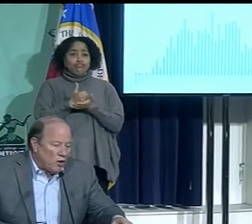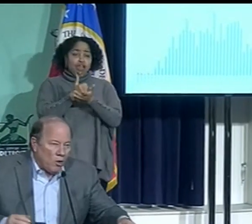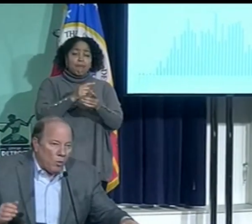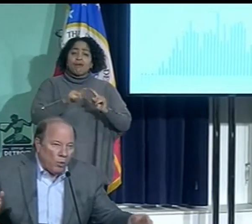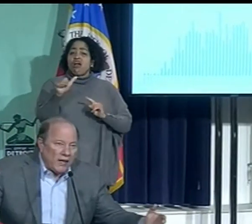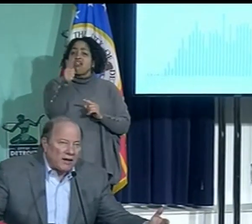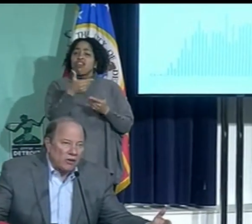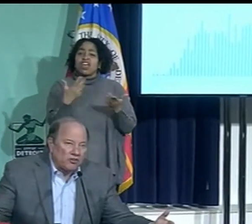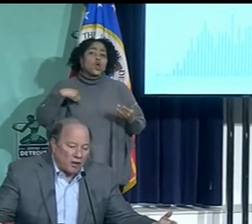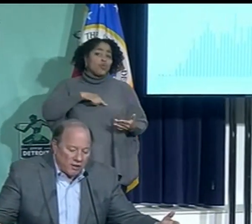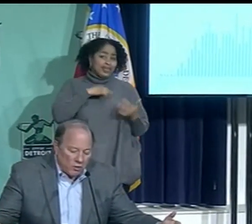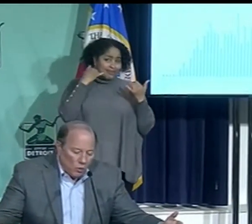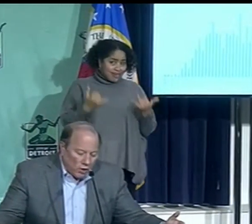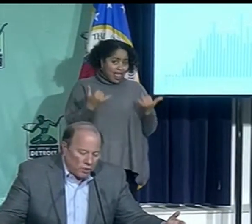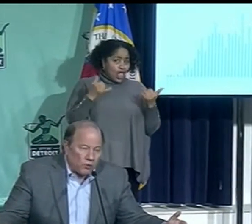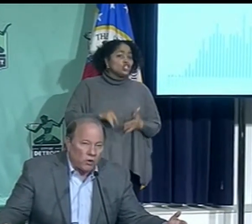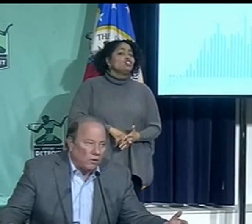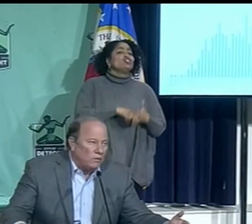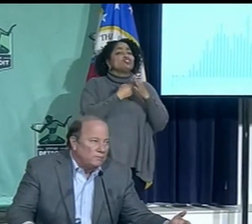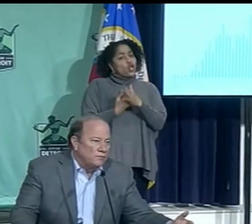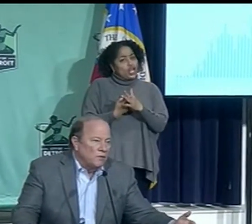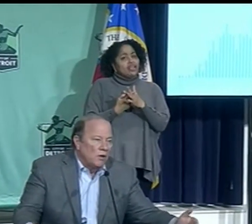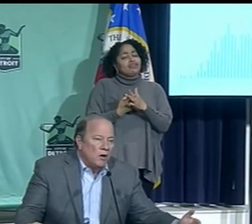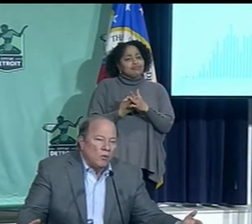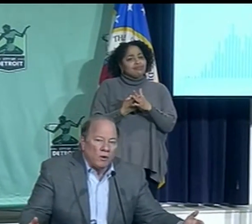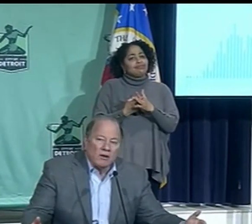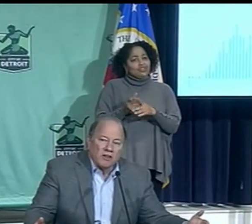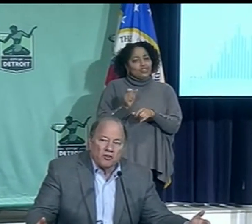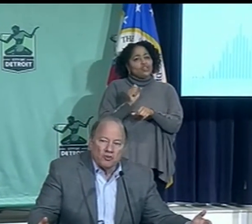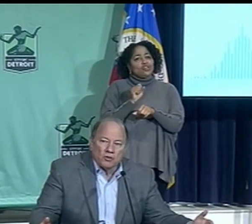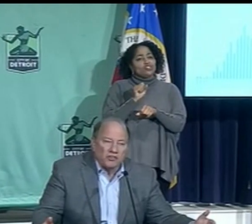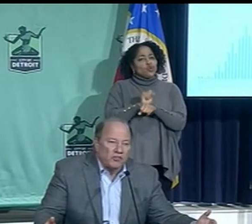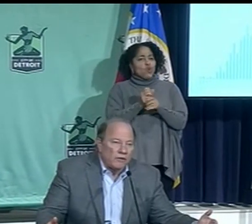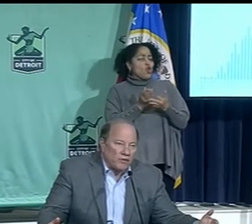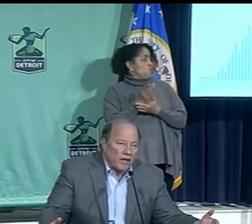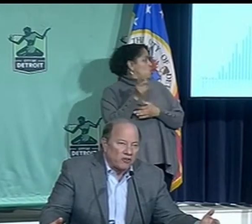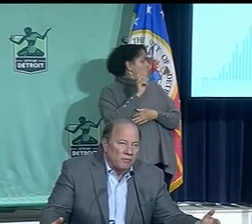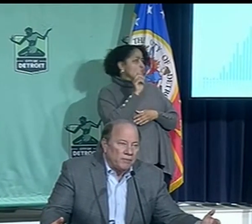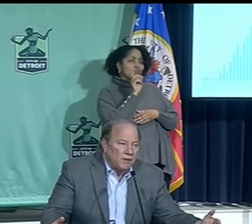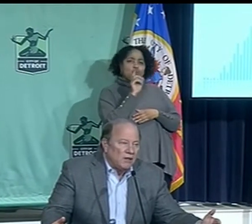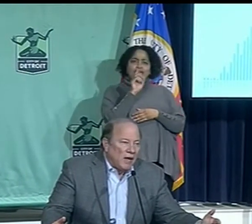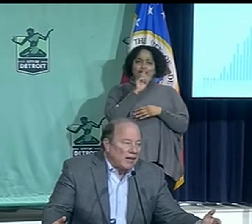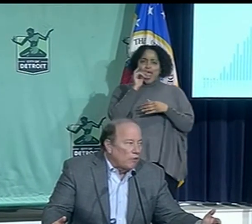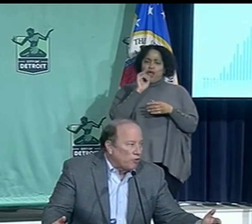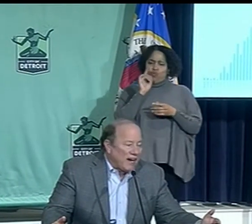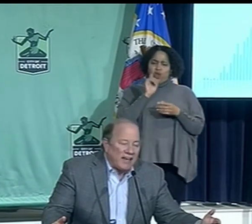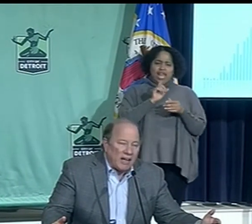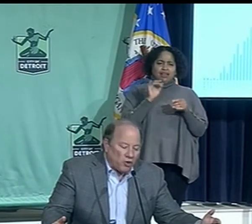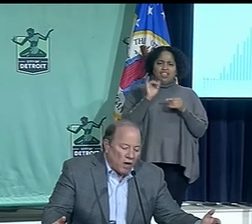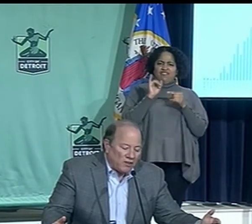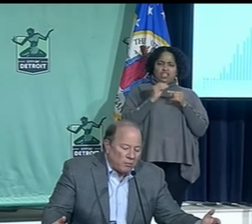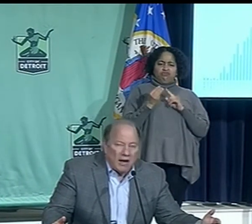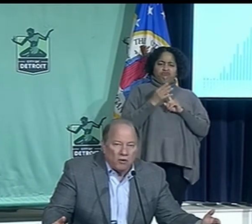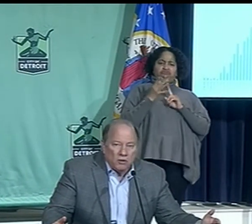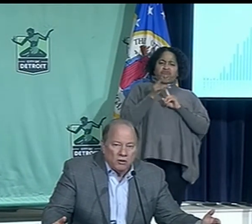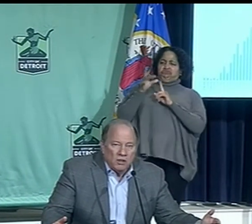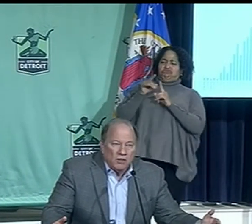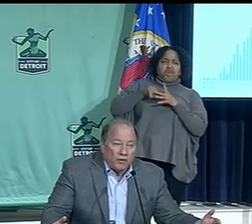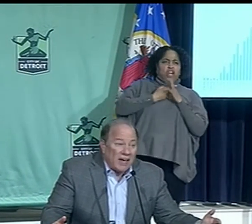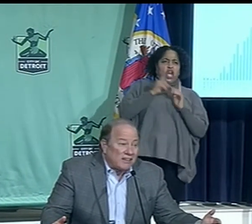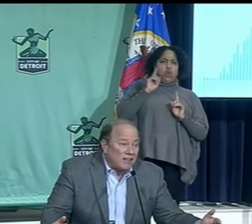is we are now starting to work through where are the other sources of infection. And on Friday I talked